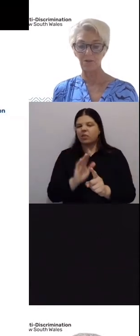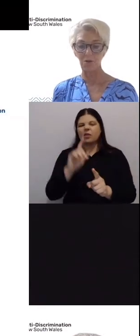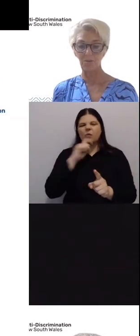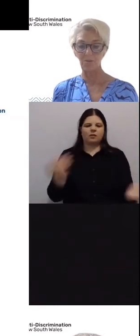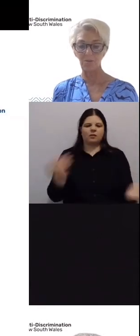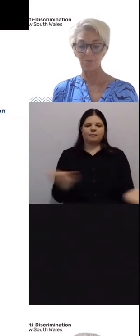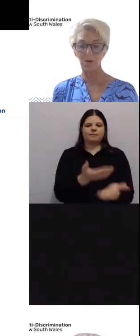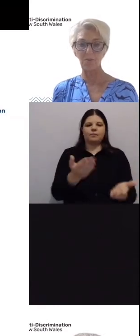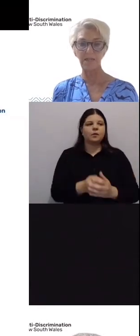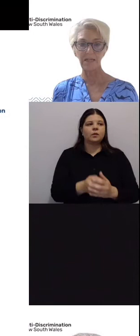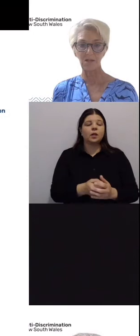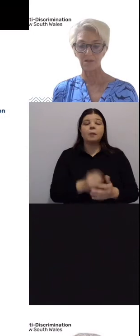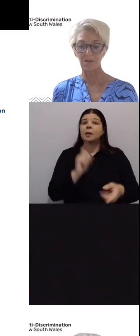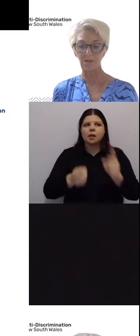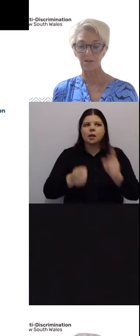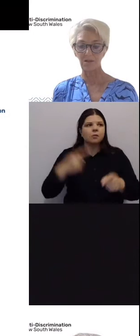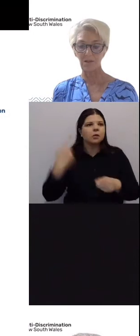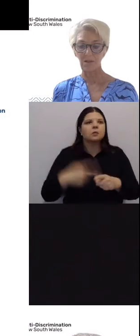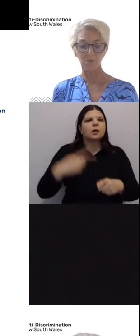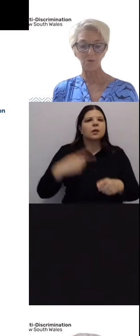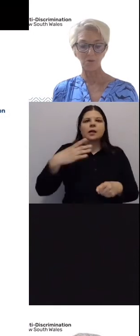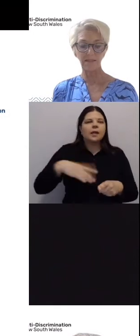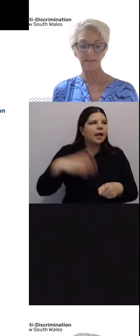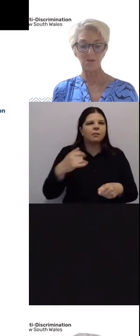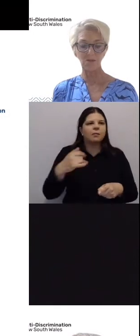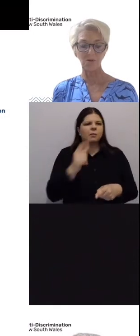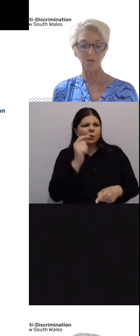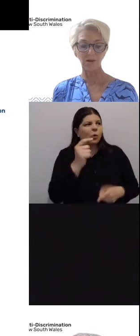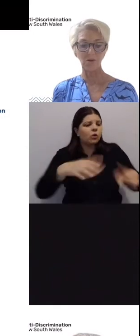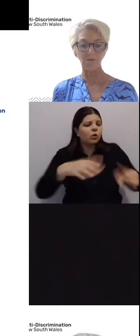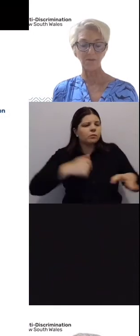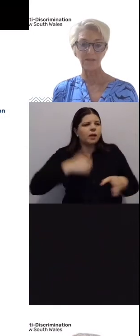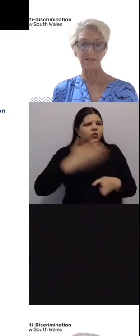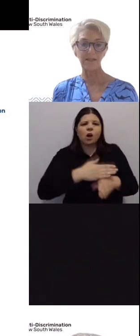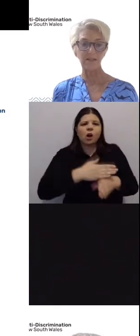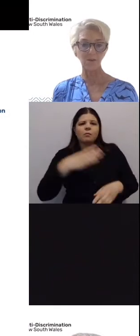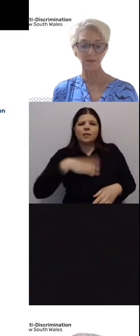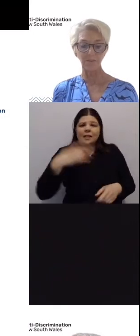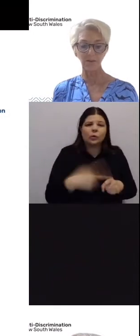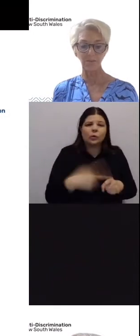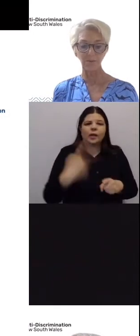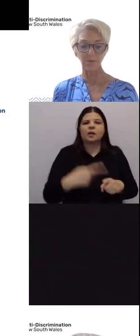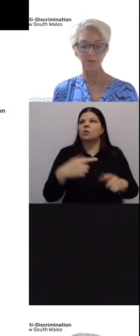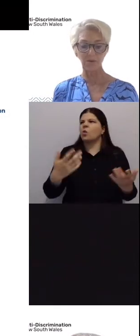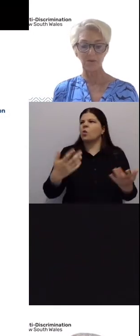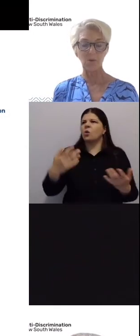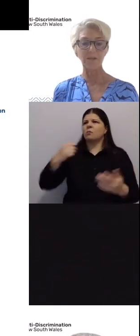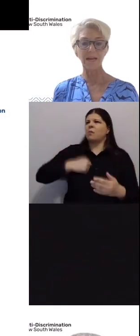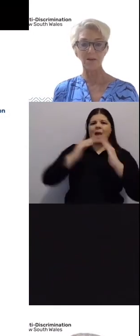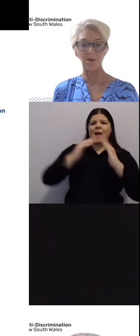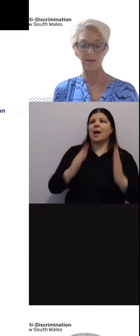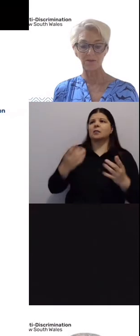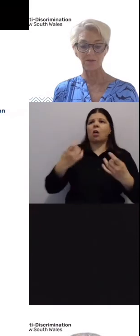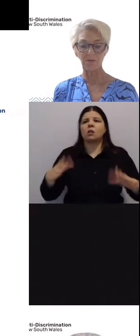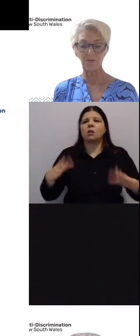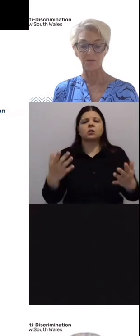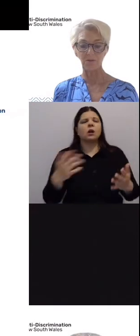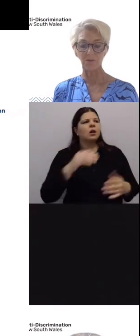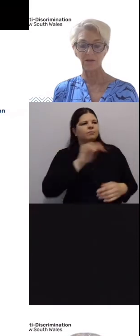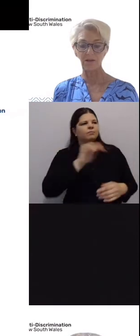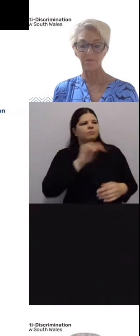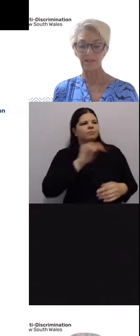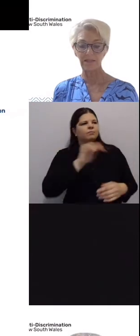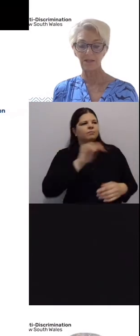to lose a job or accommodation, we will try and schedule a conference as soon as possible without going through